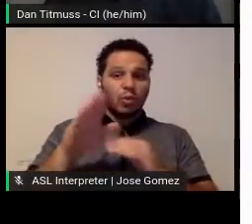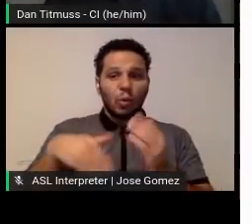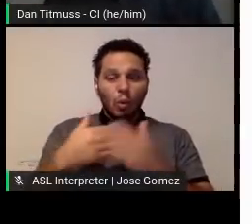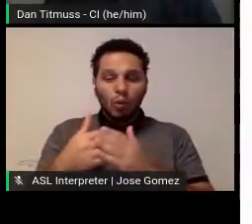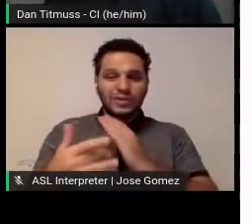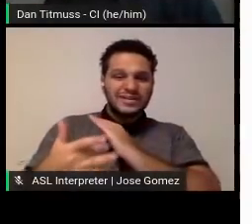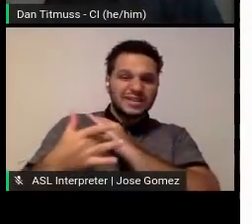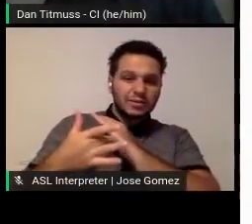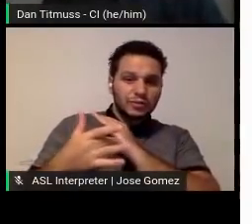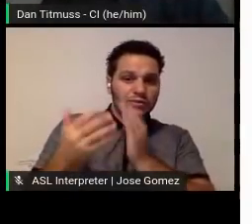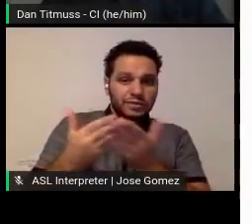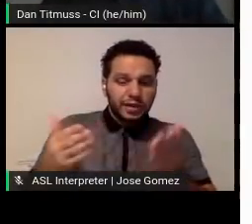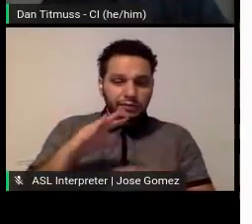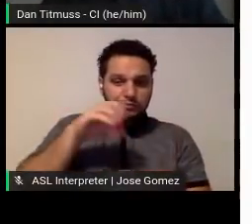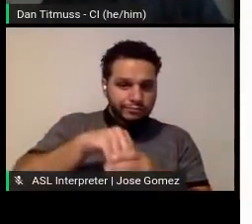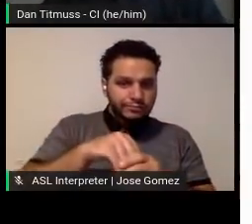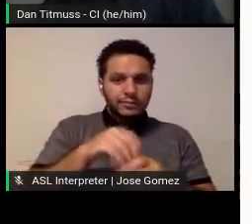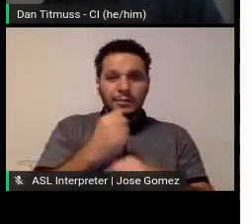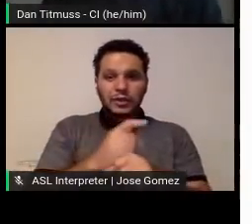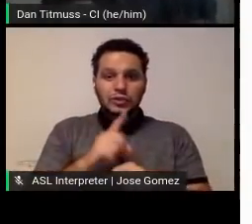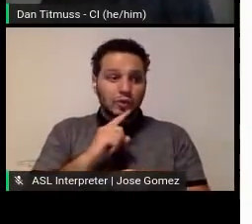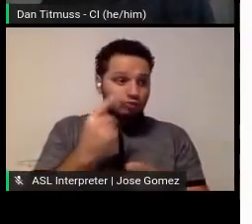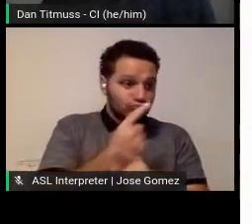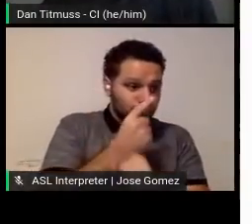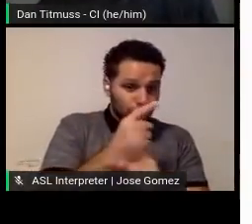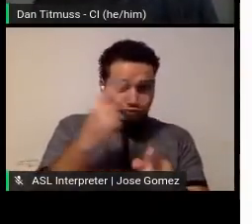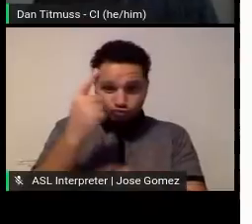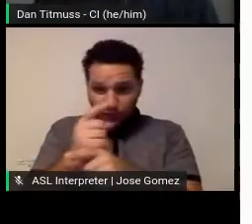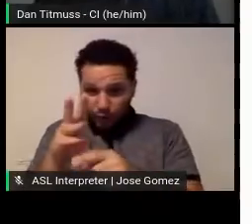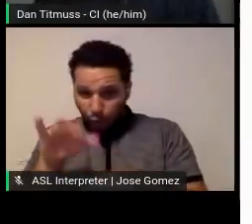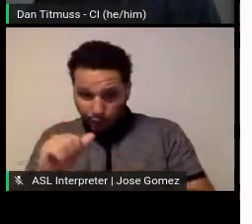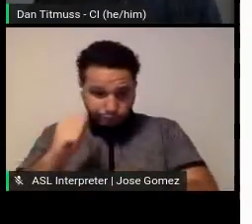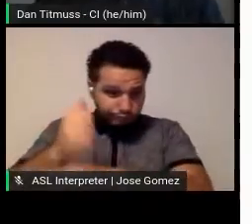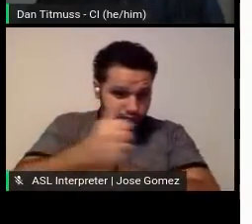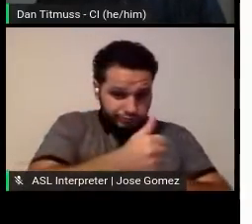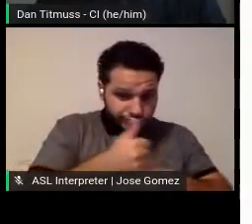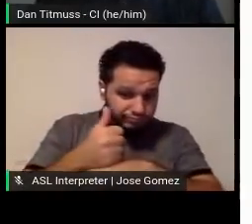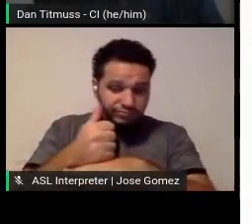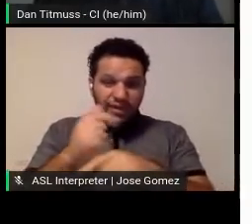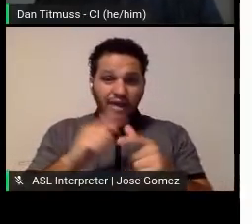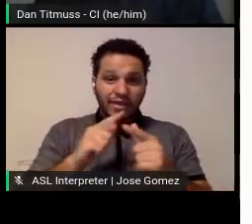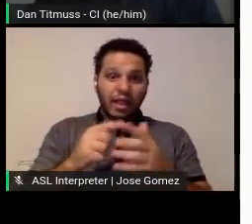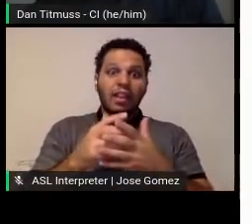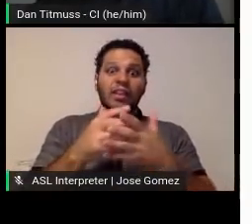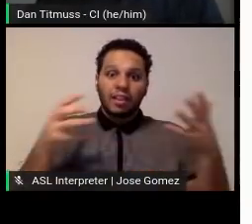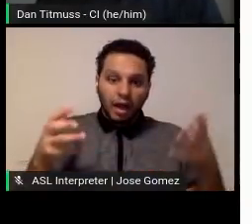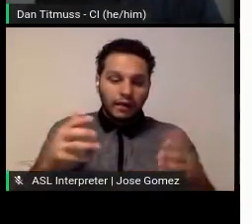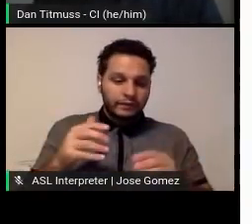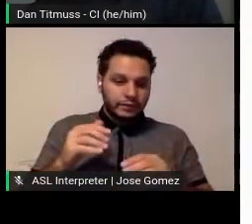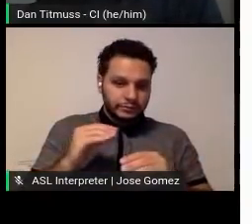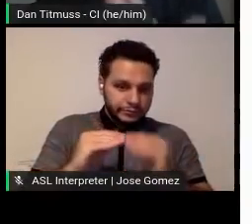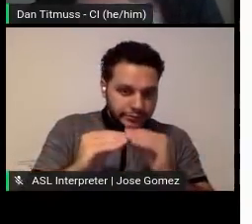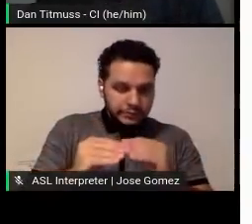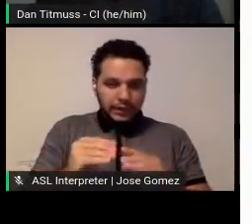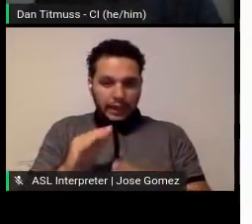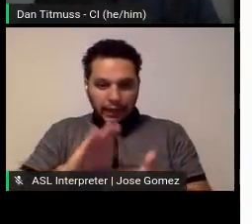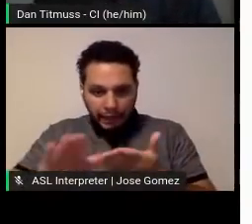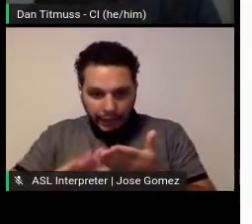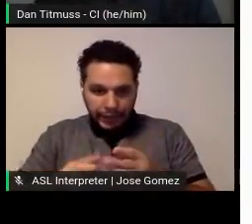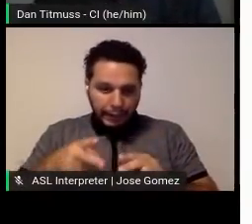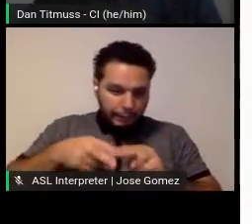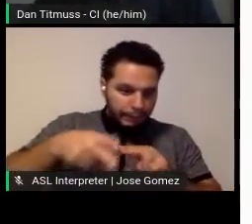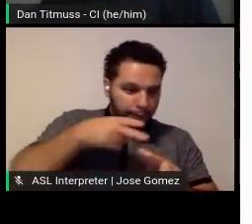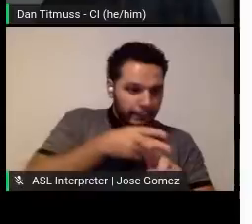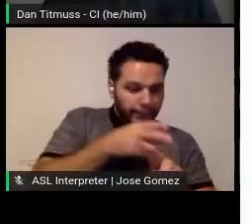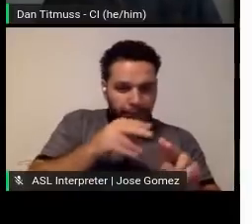on the site and making sure everything's working correctly. And then it takes a lot of constant pruning and upkeep to make sure everything is continuing